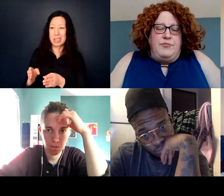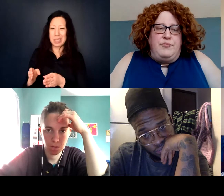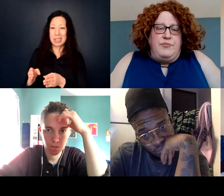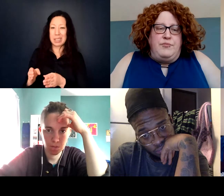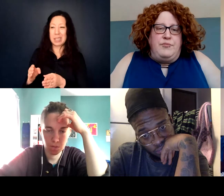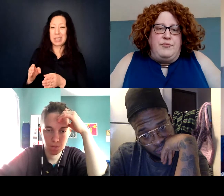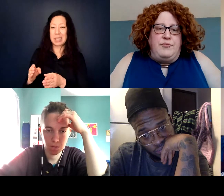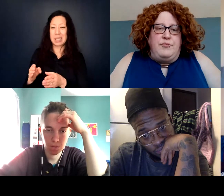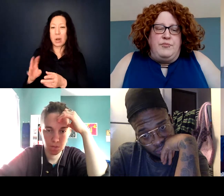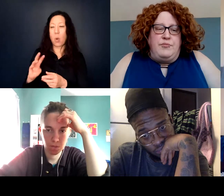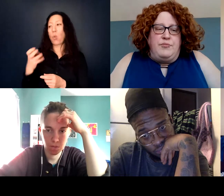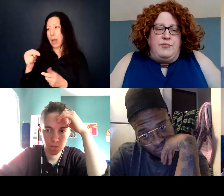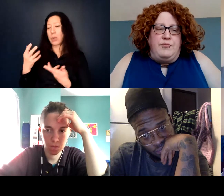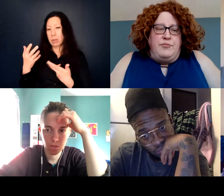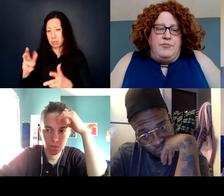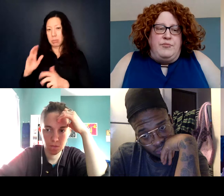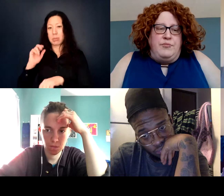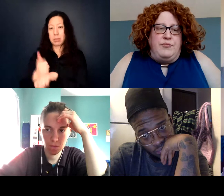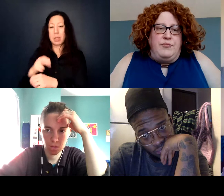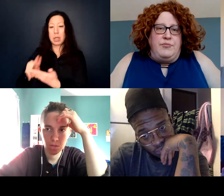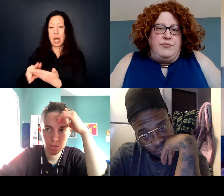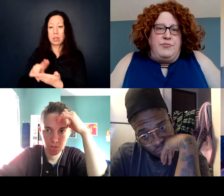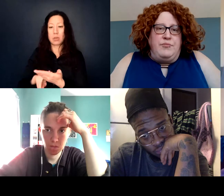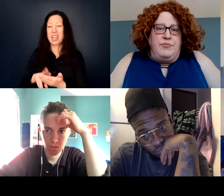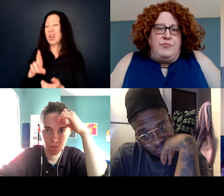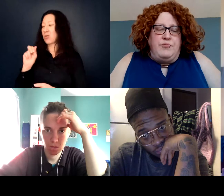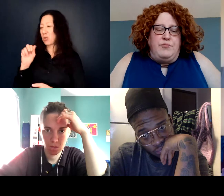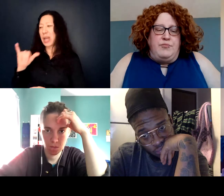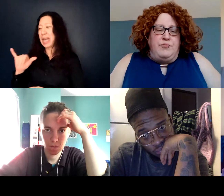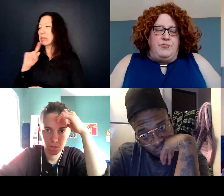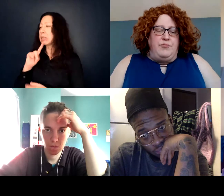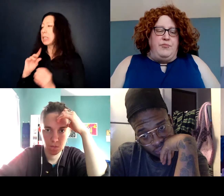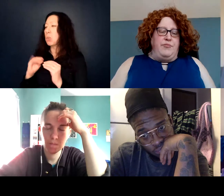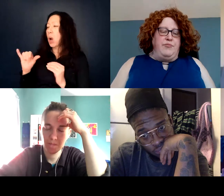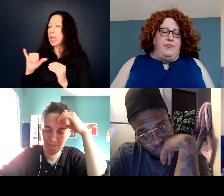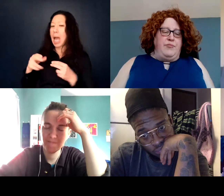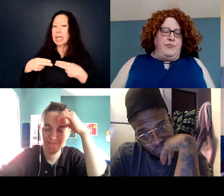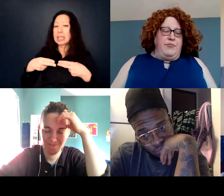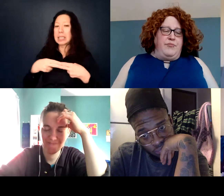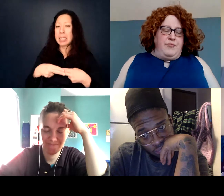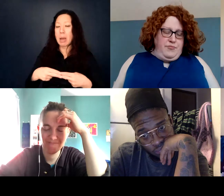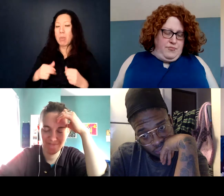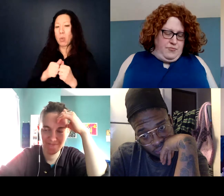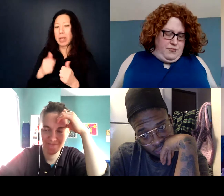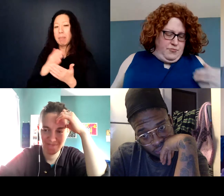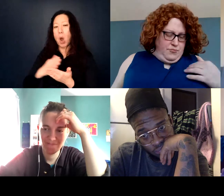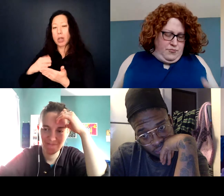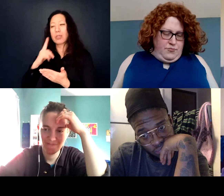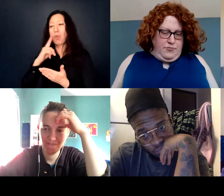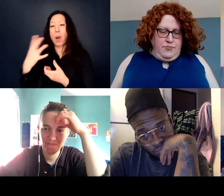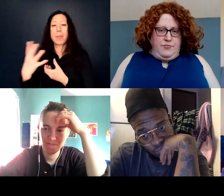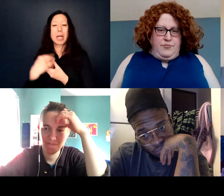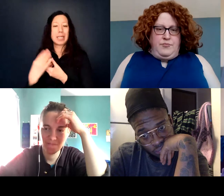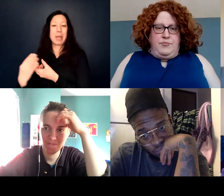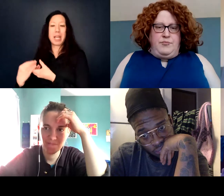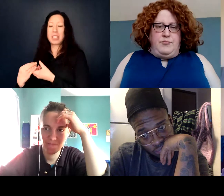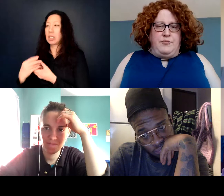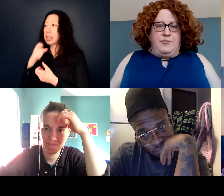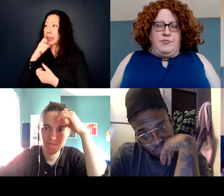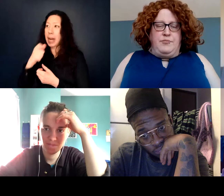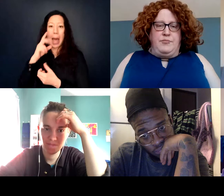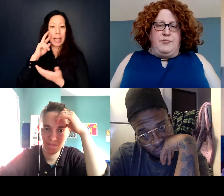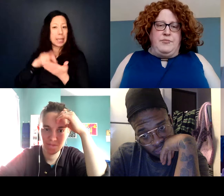This is right. It was more of a slide deck with participatory aspects. It definitely wasn't designed to be a paper